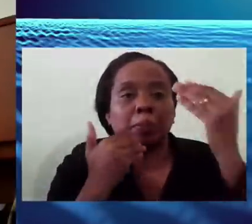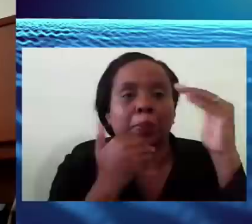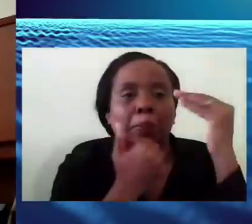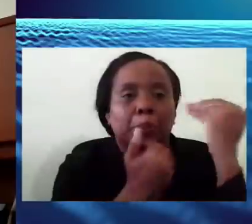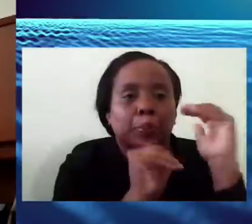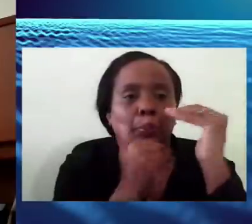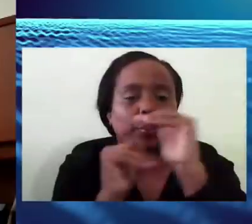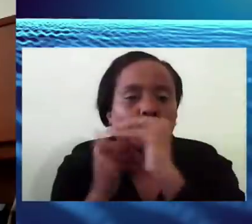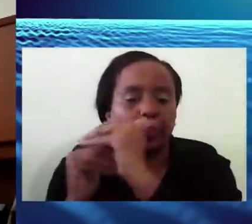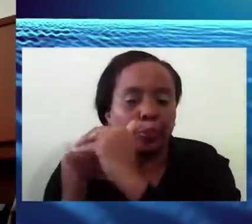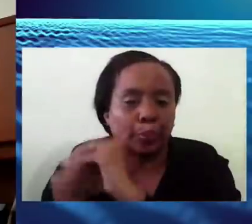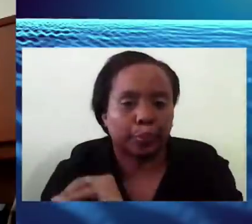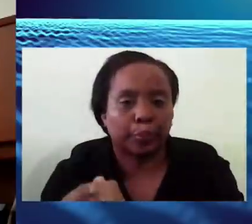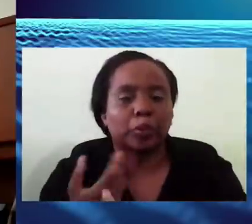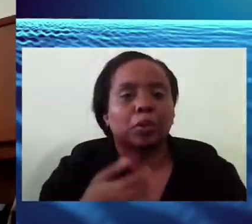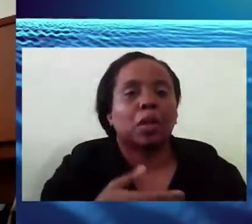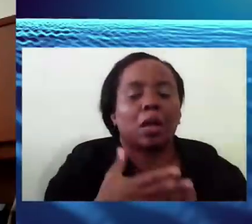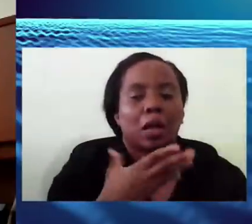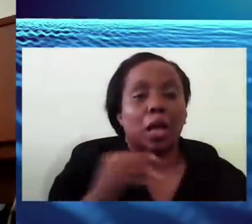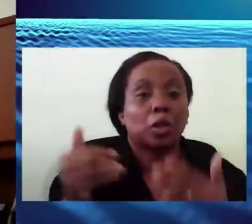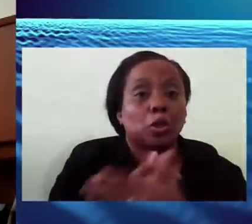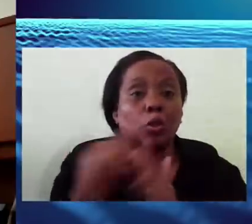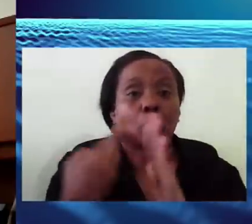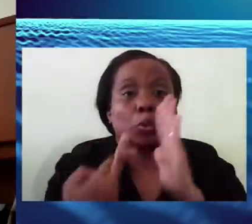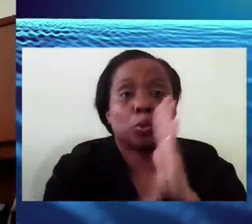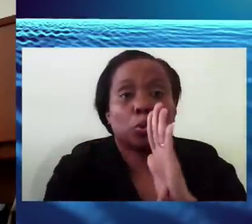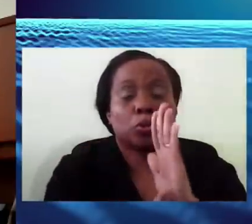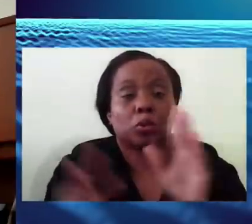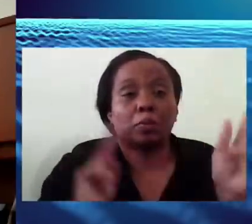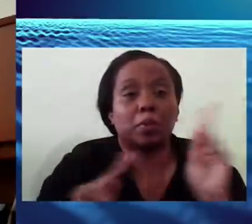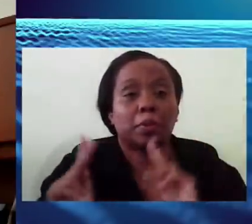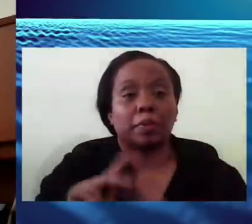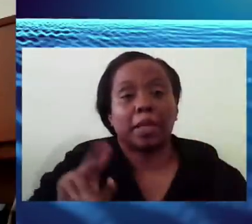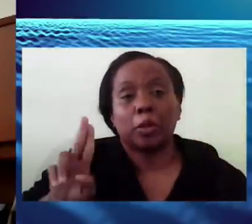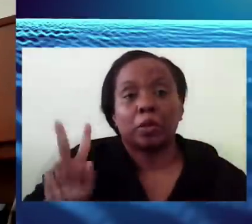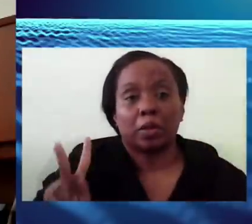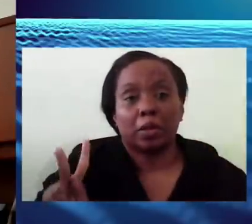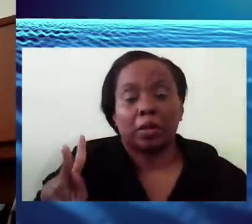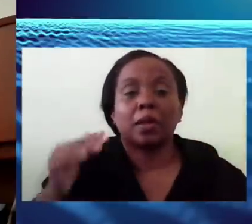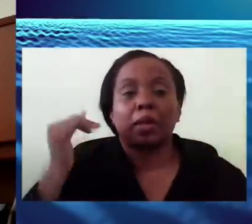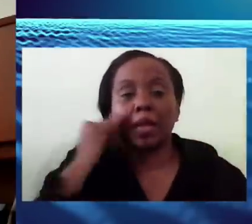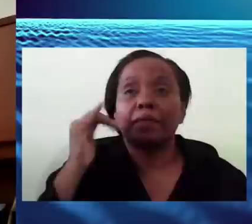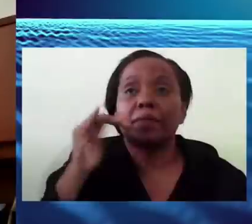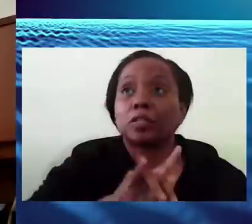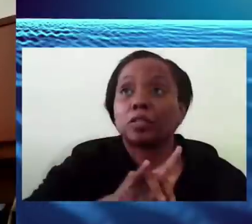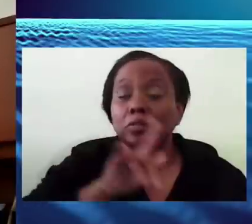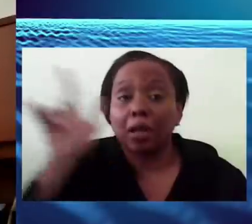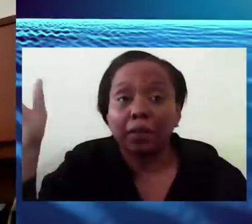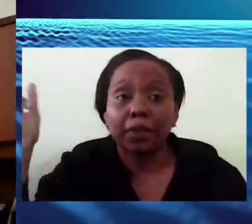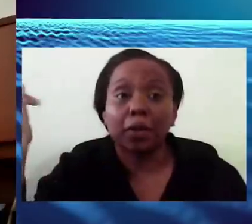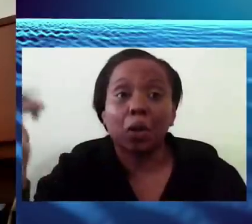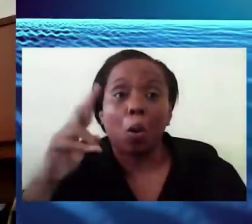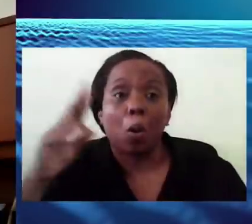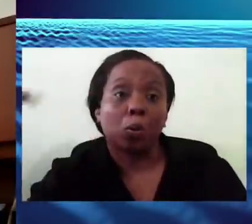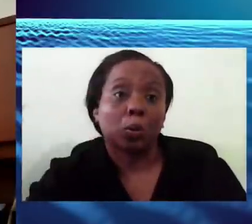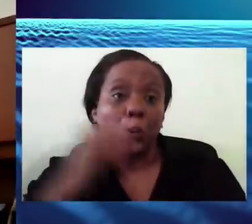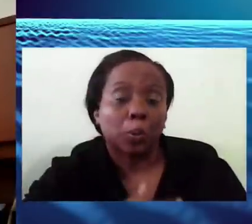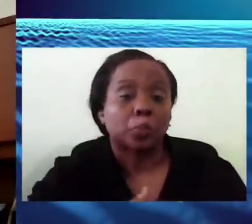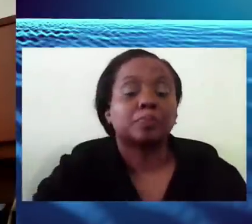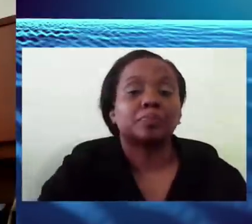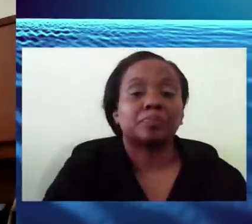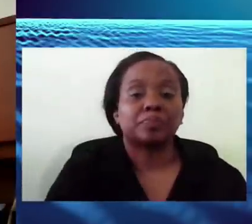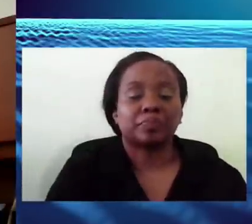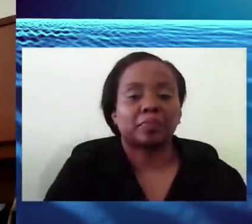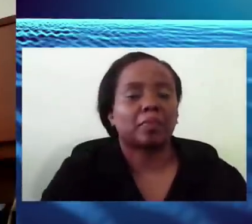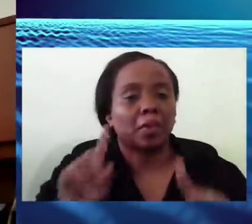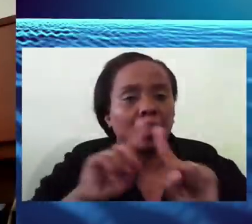protocols introduced in the UK as well for persons returning to the UK after travel abroad. So there are a combination of factors,